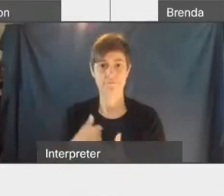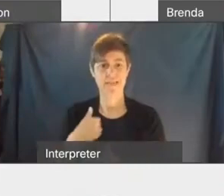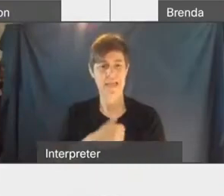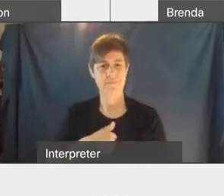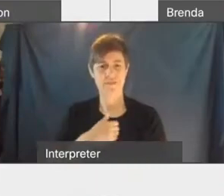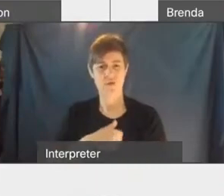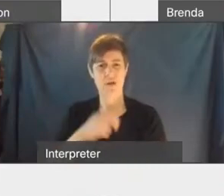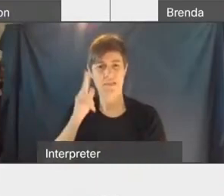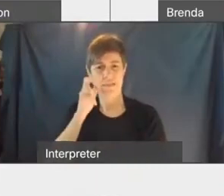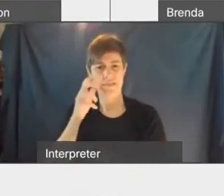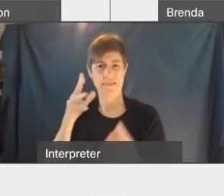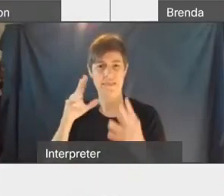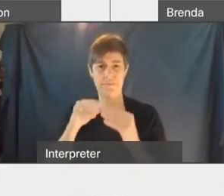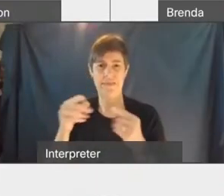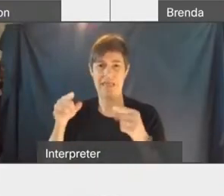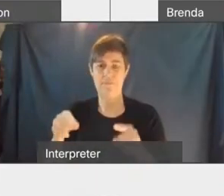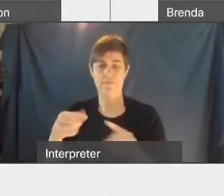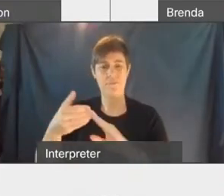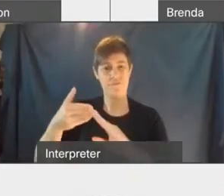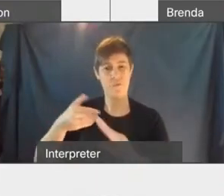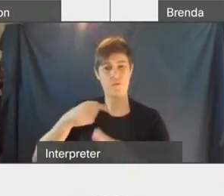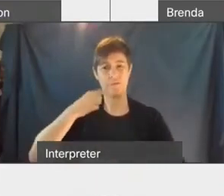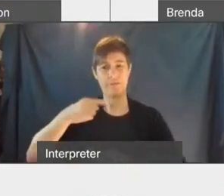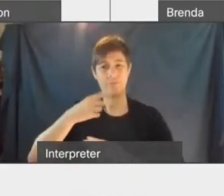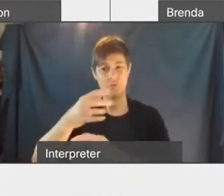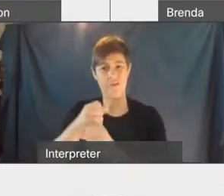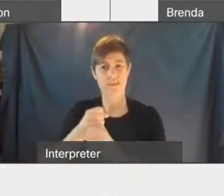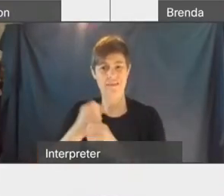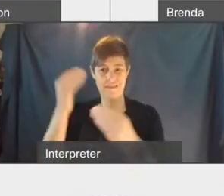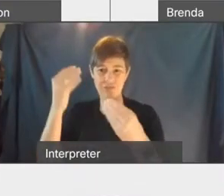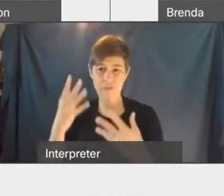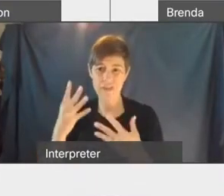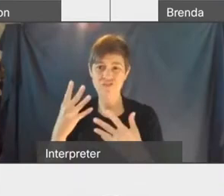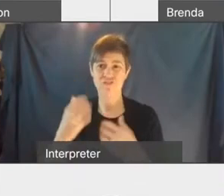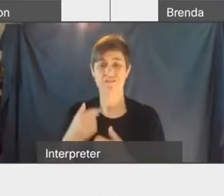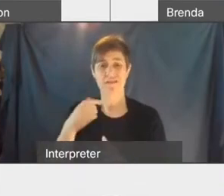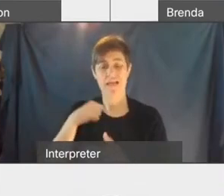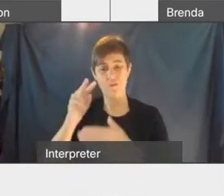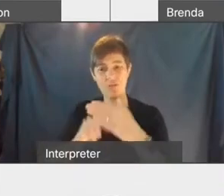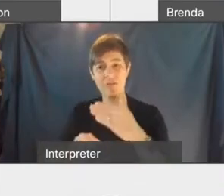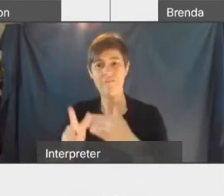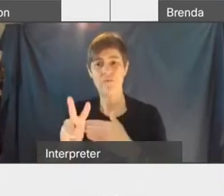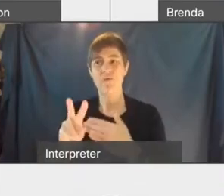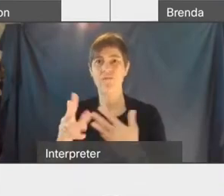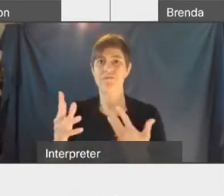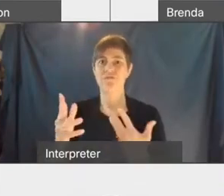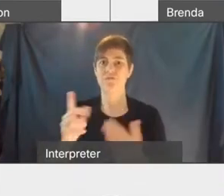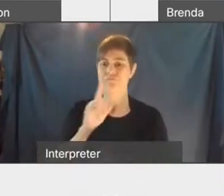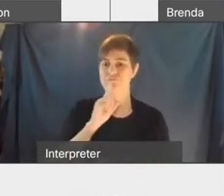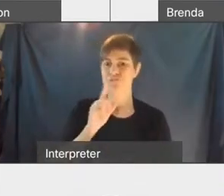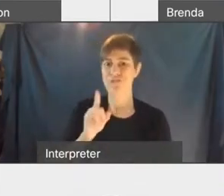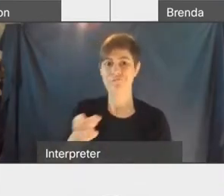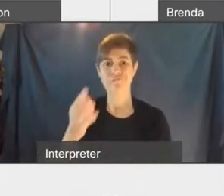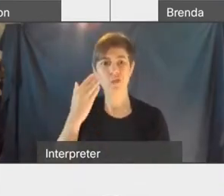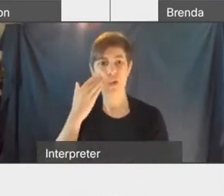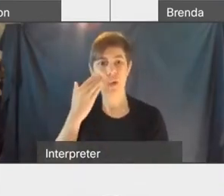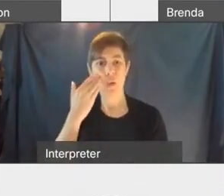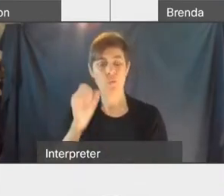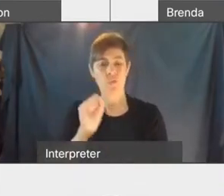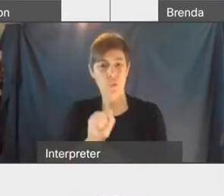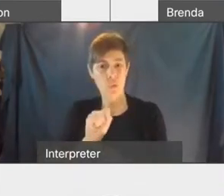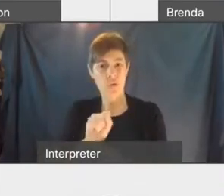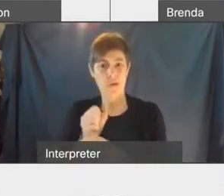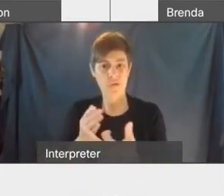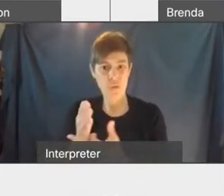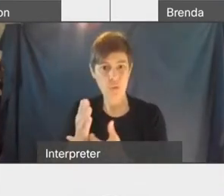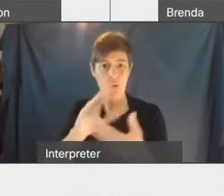taken place before the public has the census data. I was looking forward to actually, really working